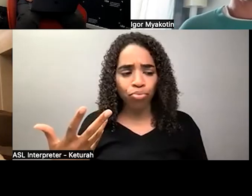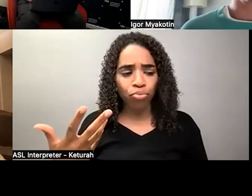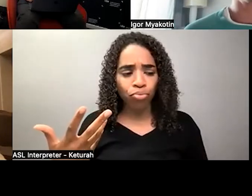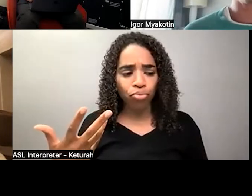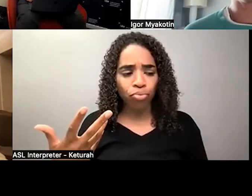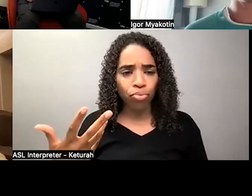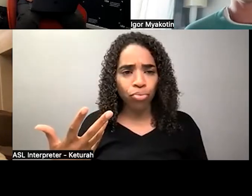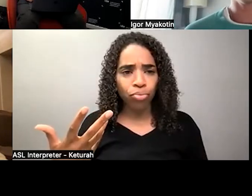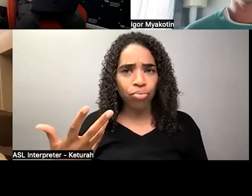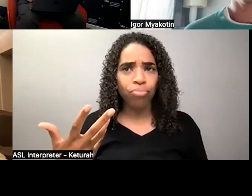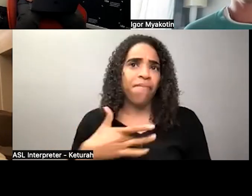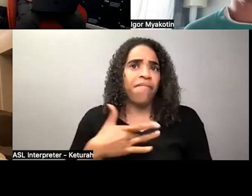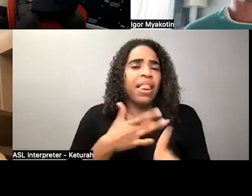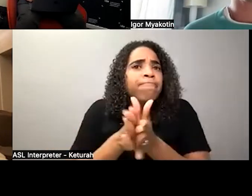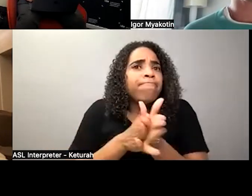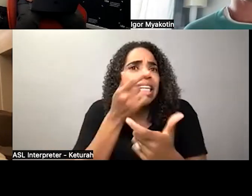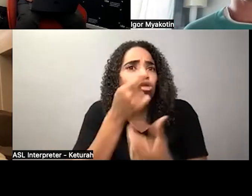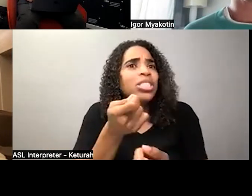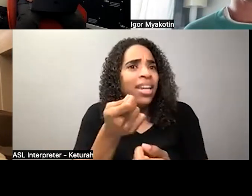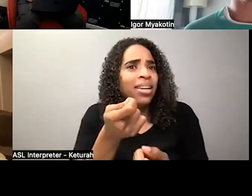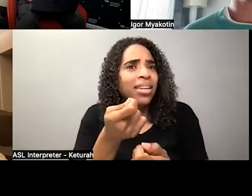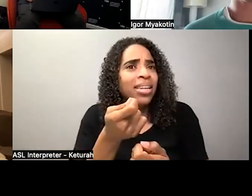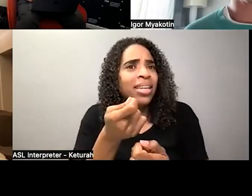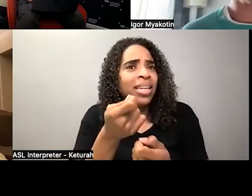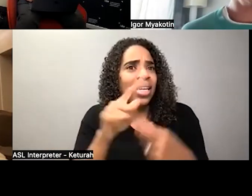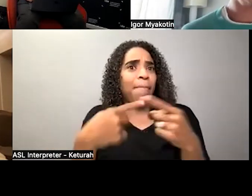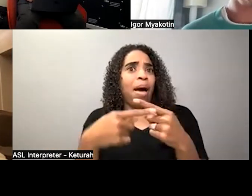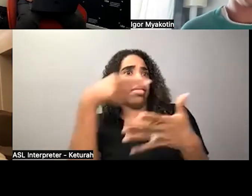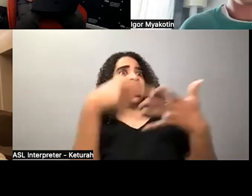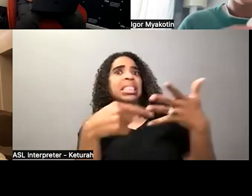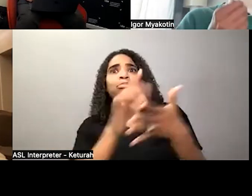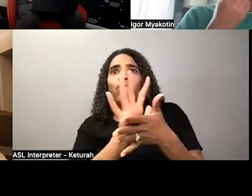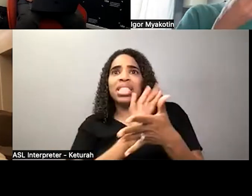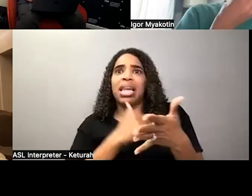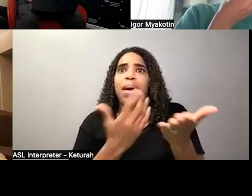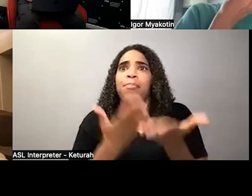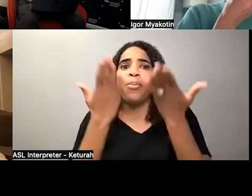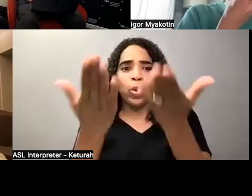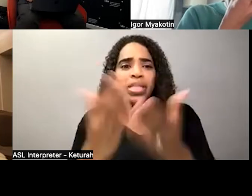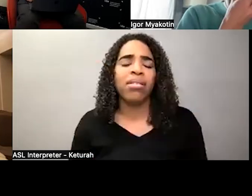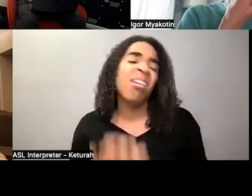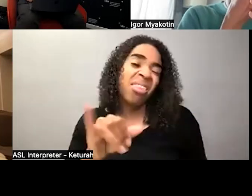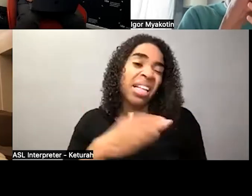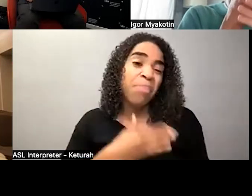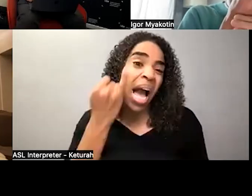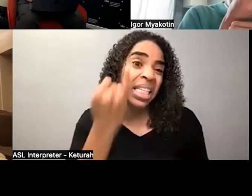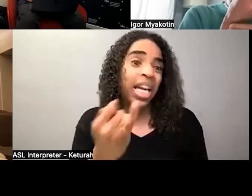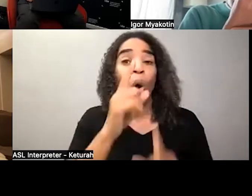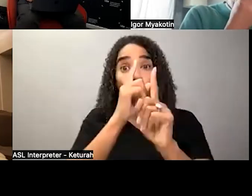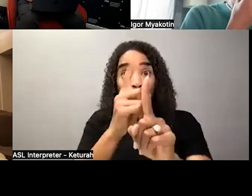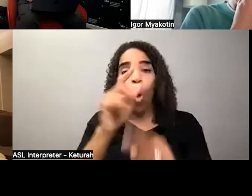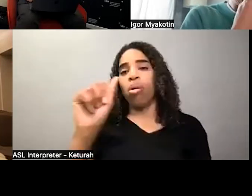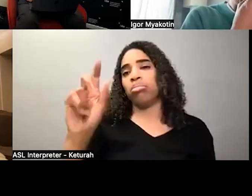will be interested about the movie I'm proposing. Right. So that's the idea. Adapt to